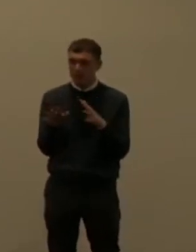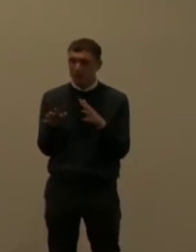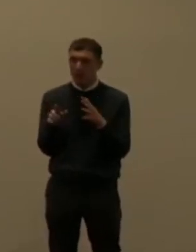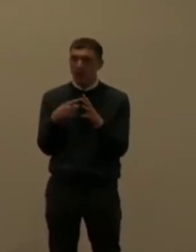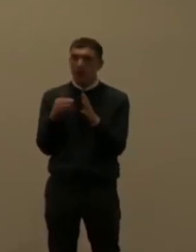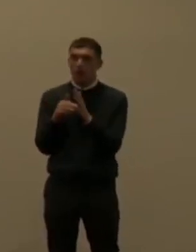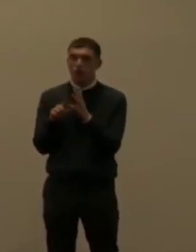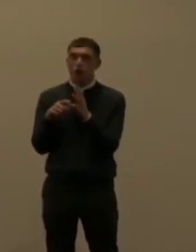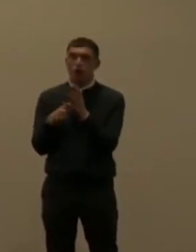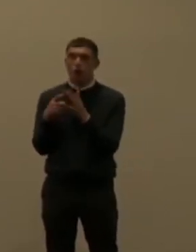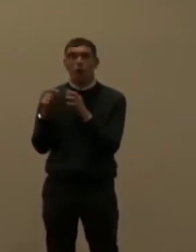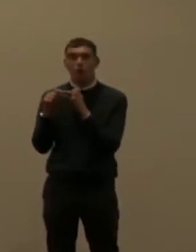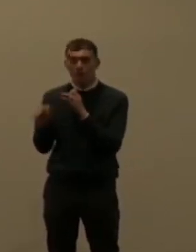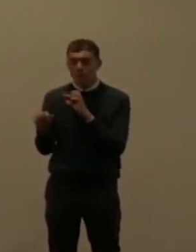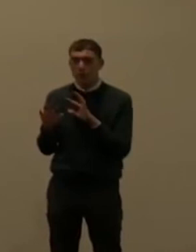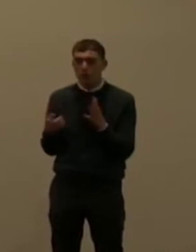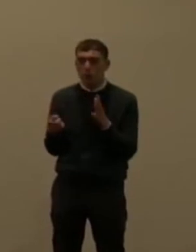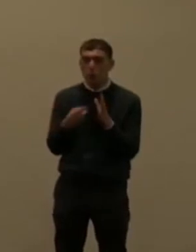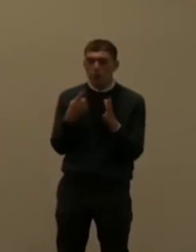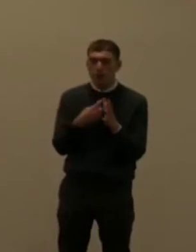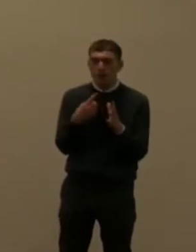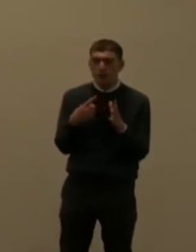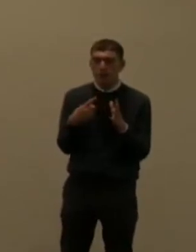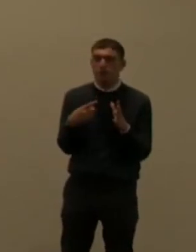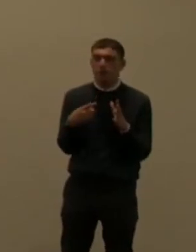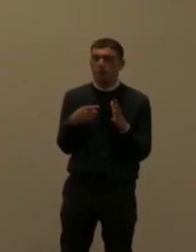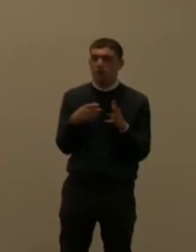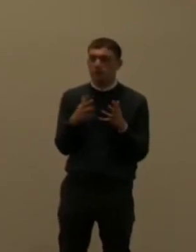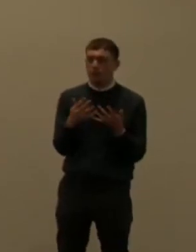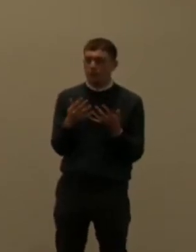pipeline to be able to also automate